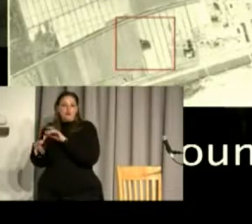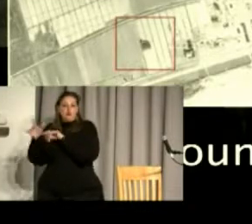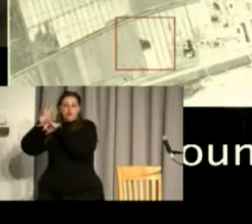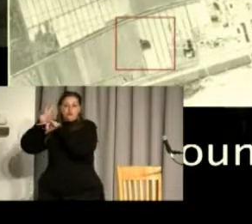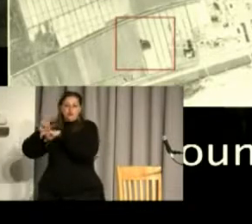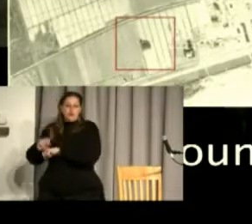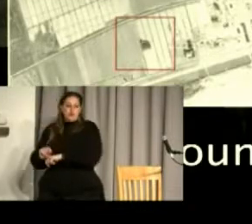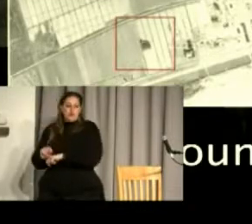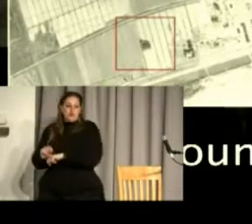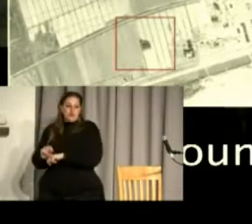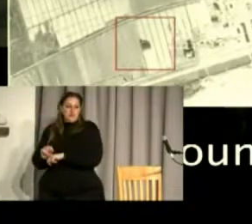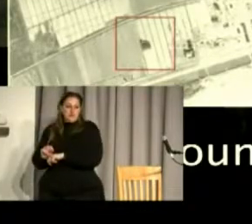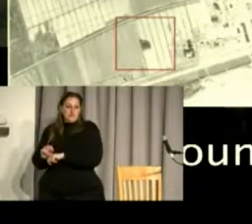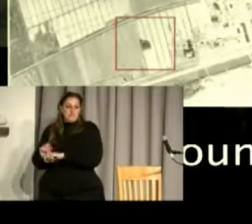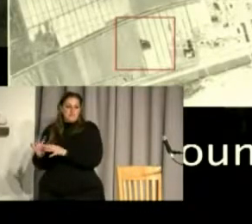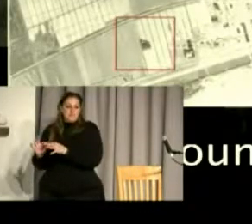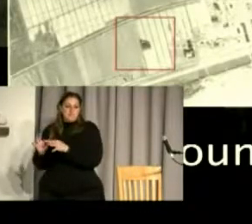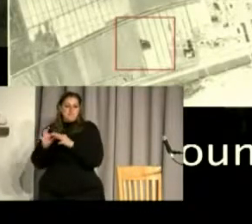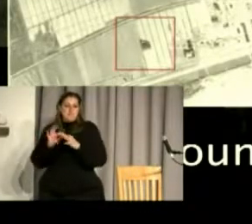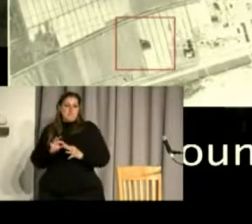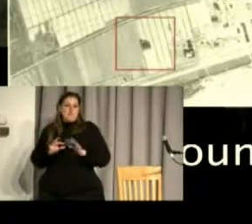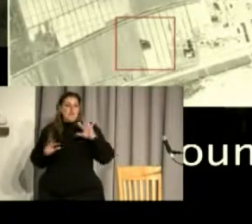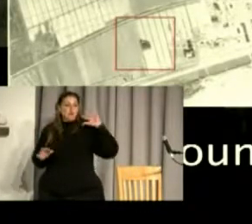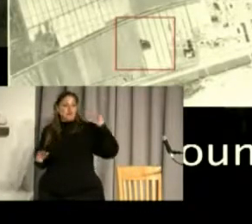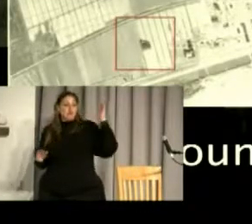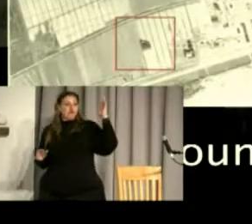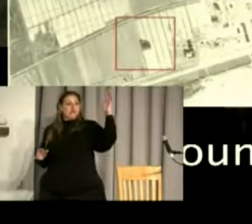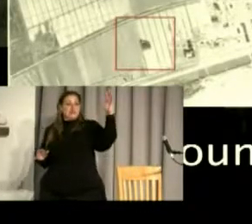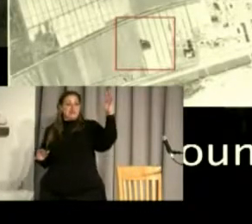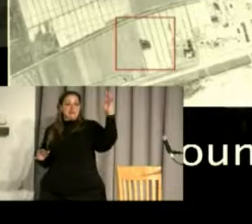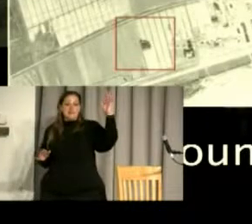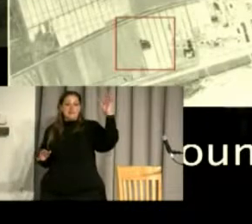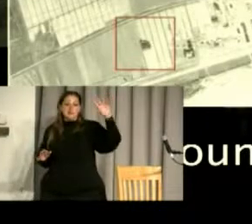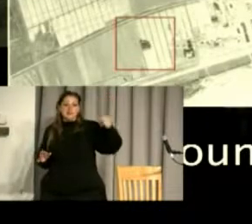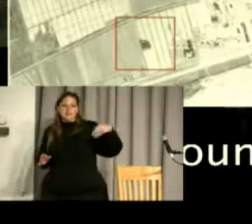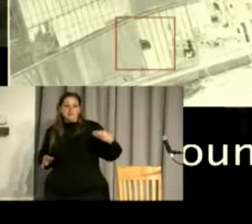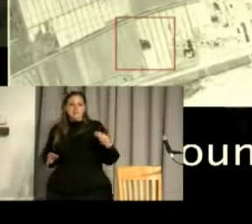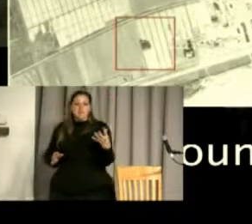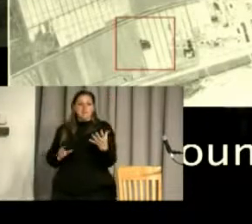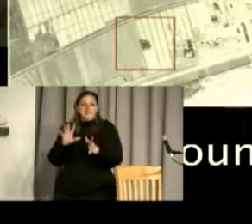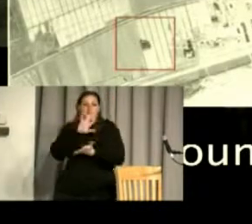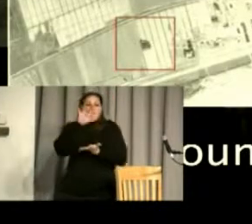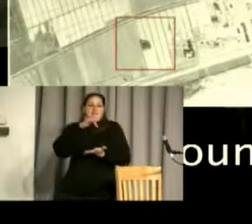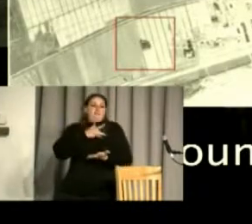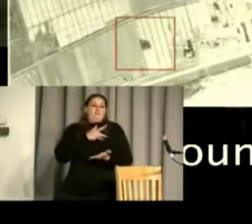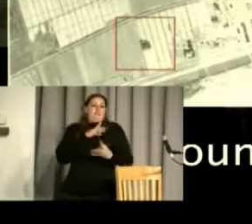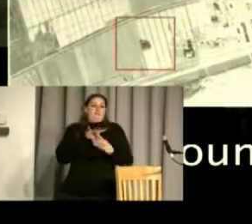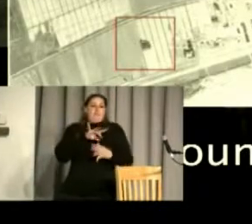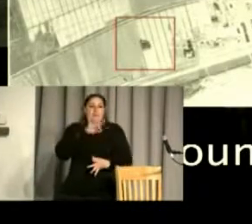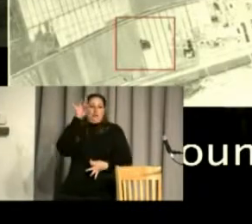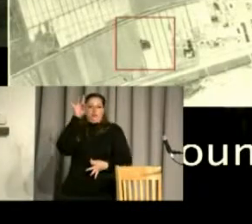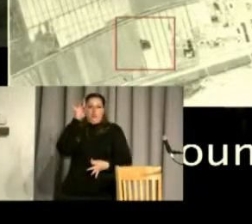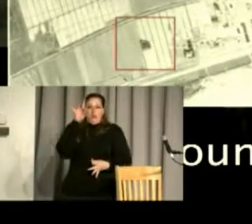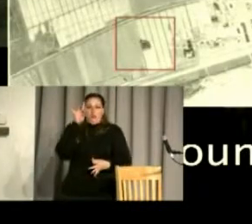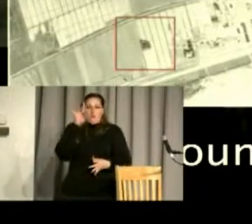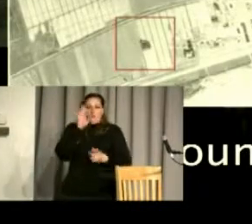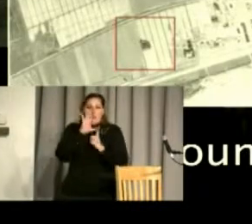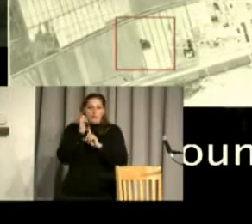that that saw trees as bearing immense spiritual as well as cultural